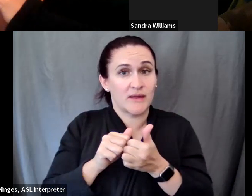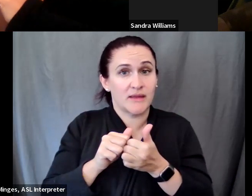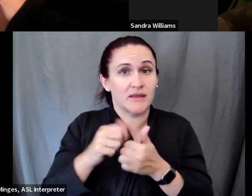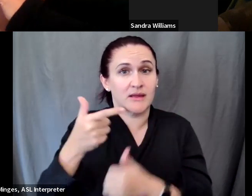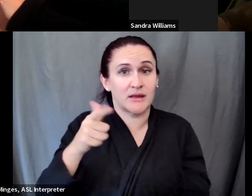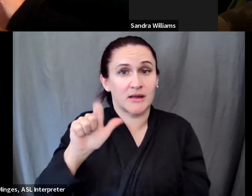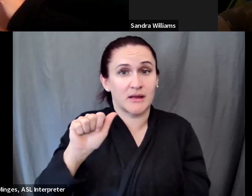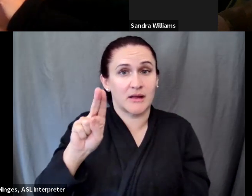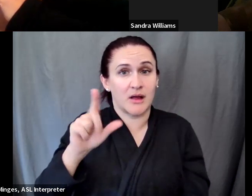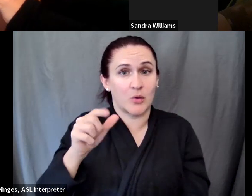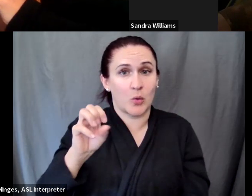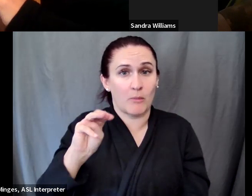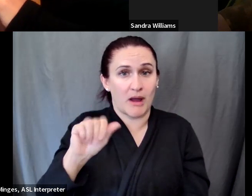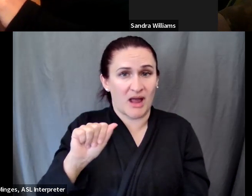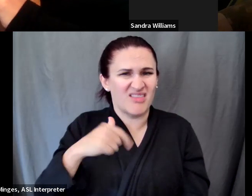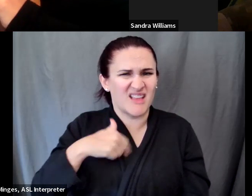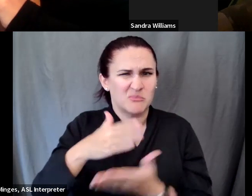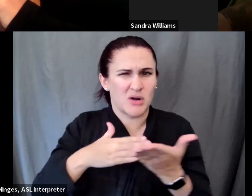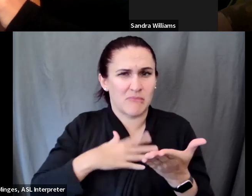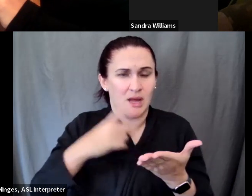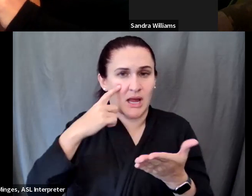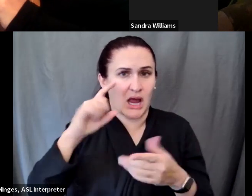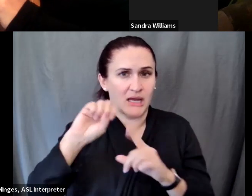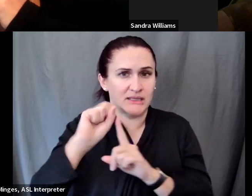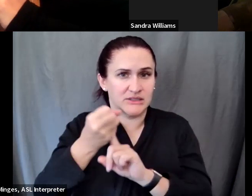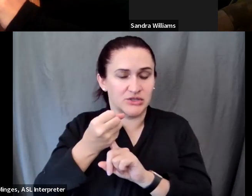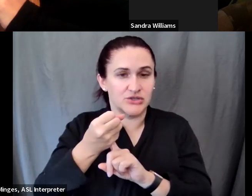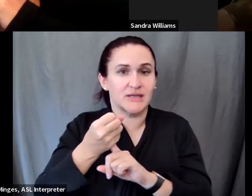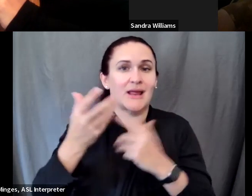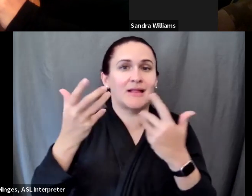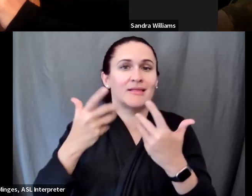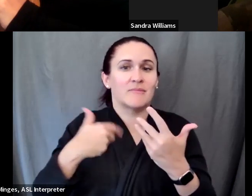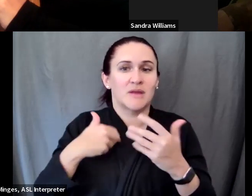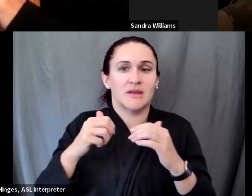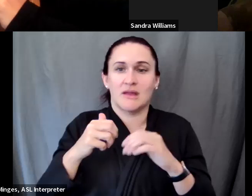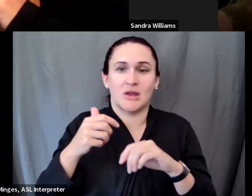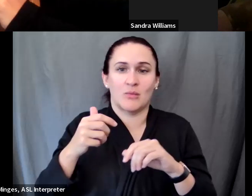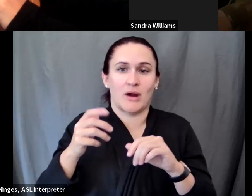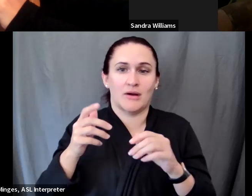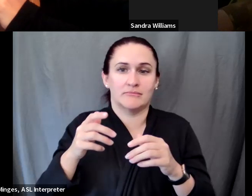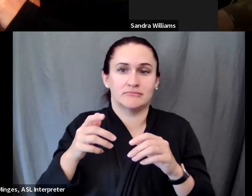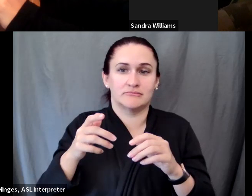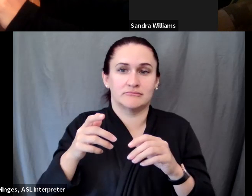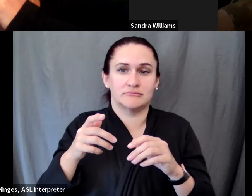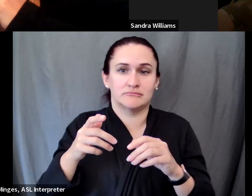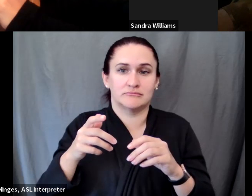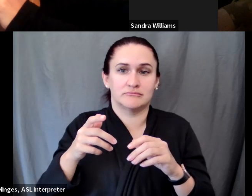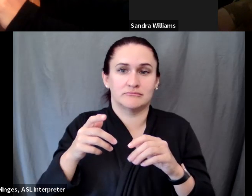which is a part of my eye condition, it left me with the inability